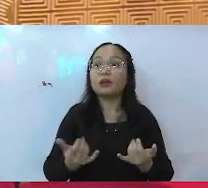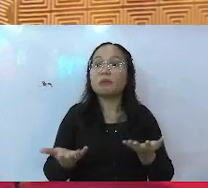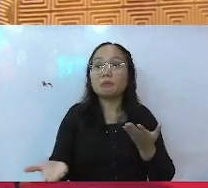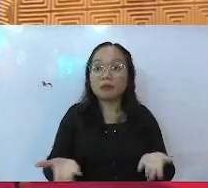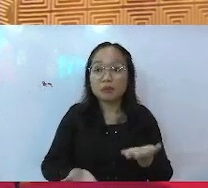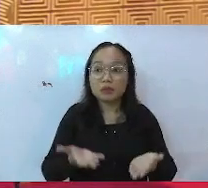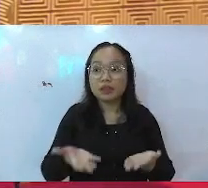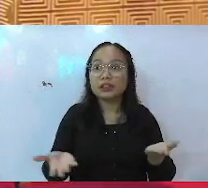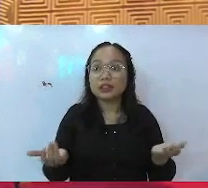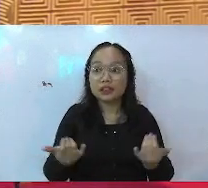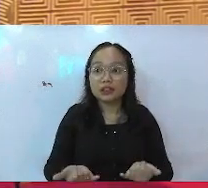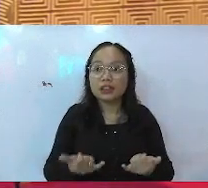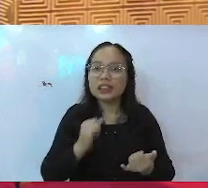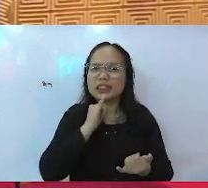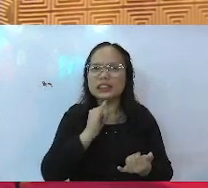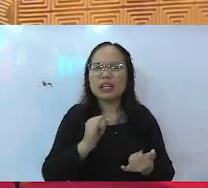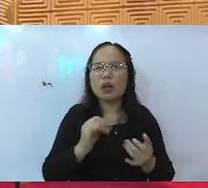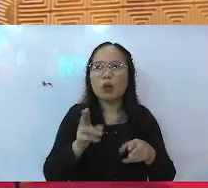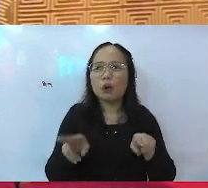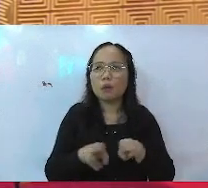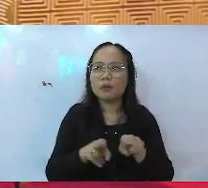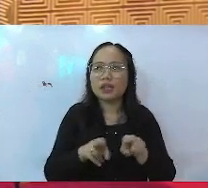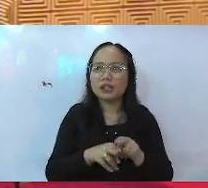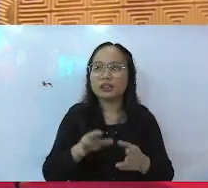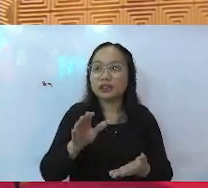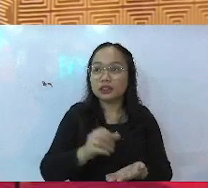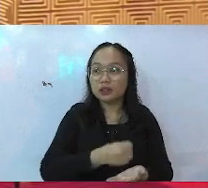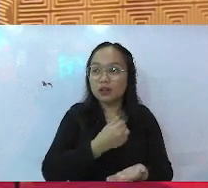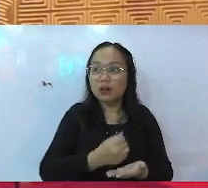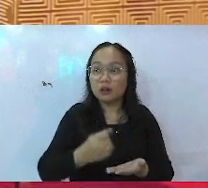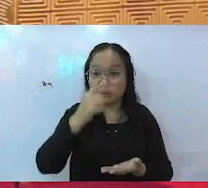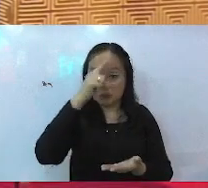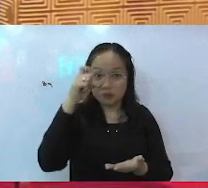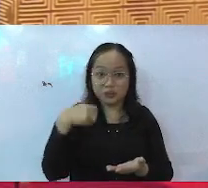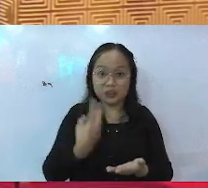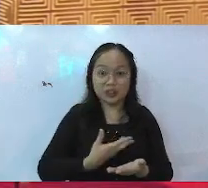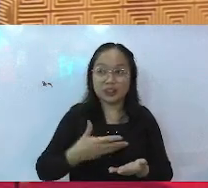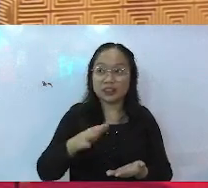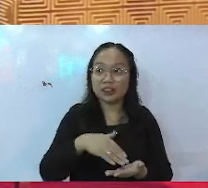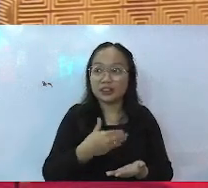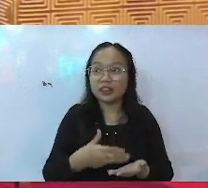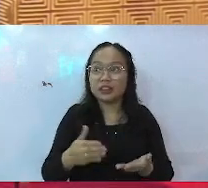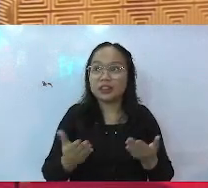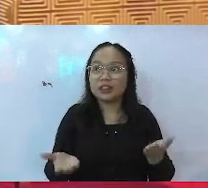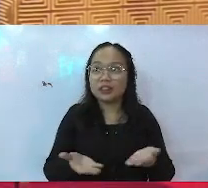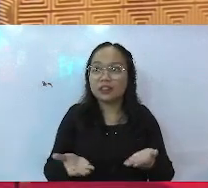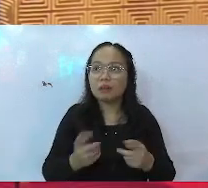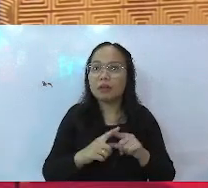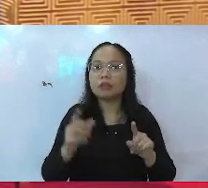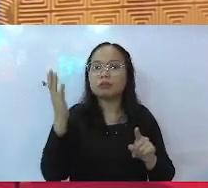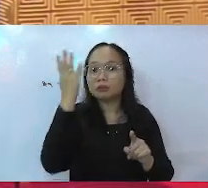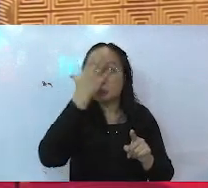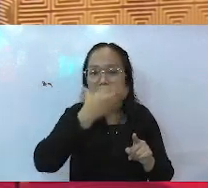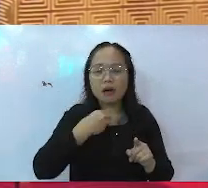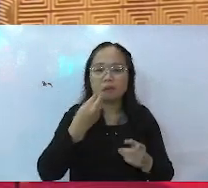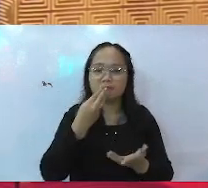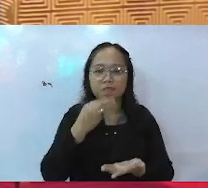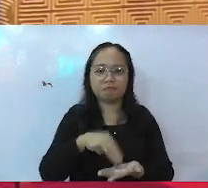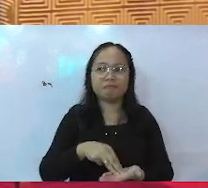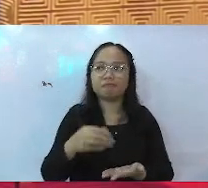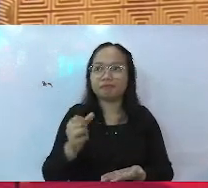be a common song for you because kinakanta natin ito butahe bigat ng